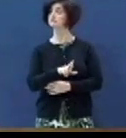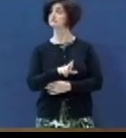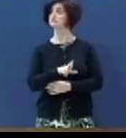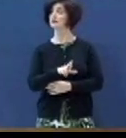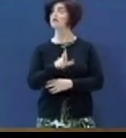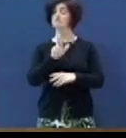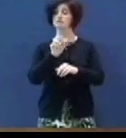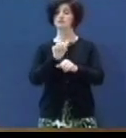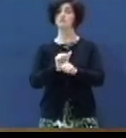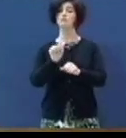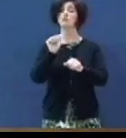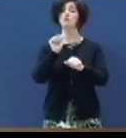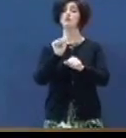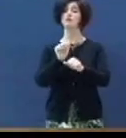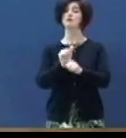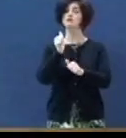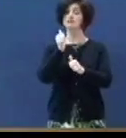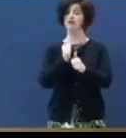every